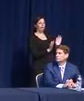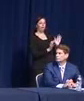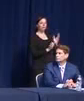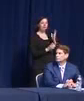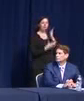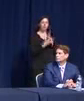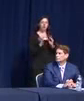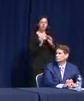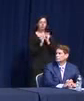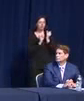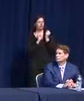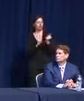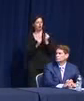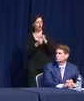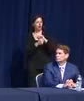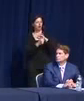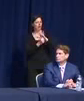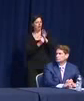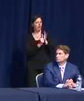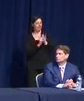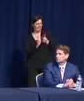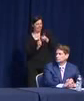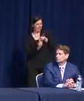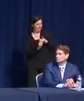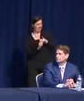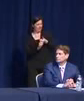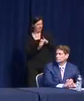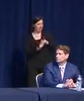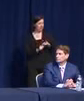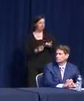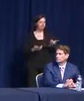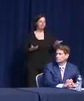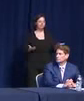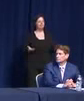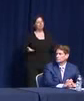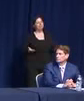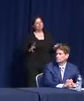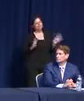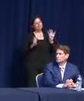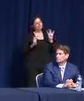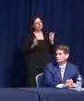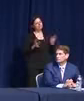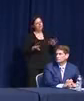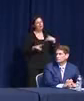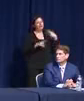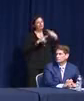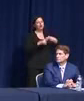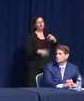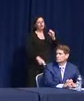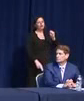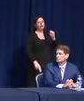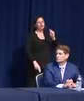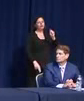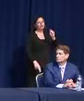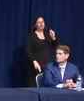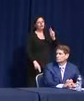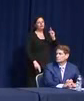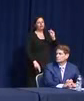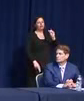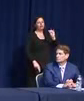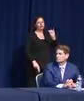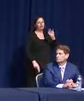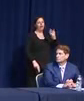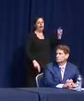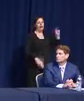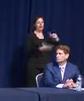little bit earlier this week, while there might be some information circulating right now about different strains, there is the preliminary